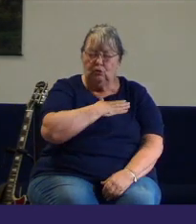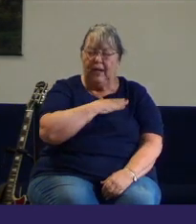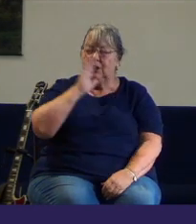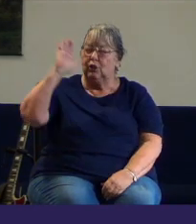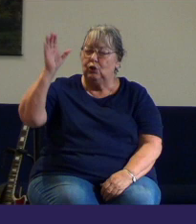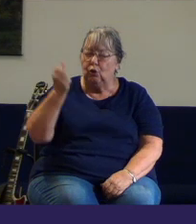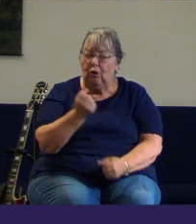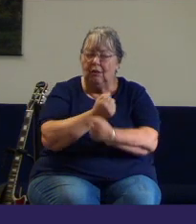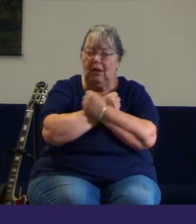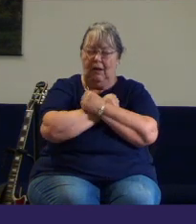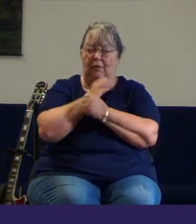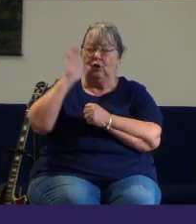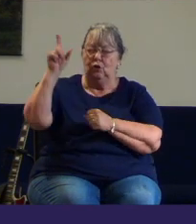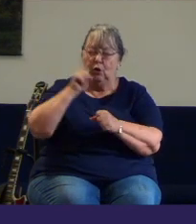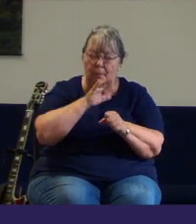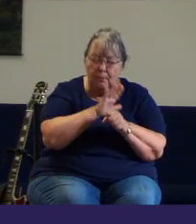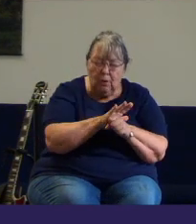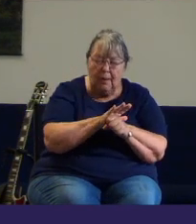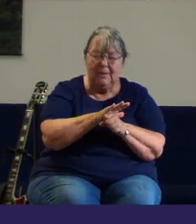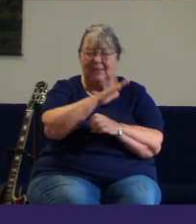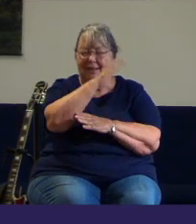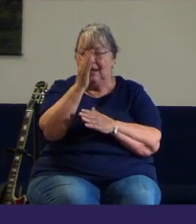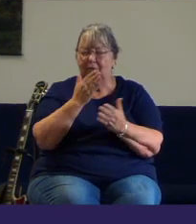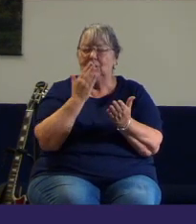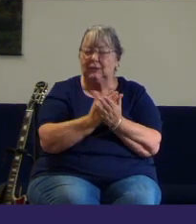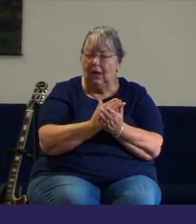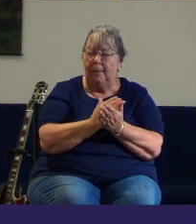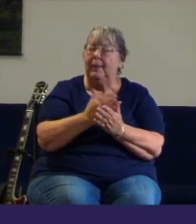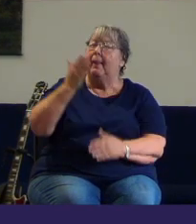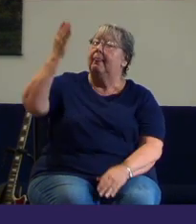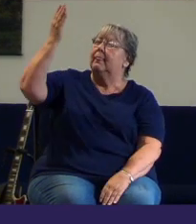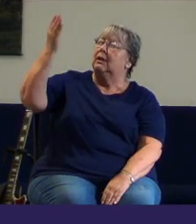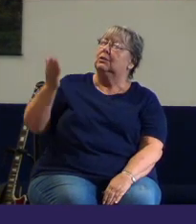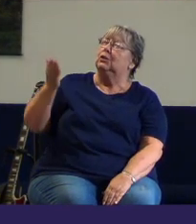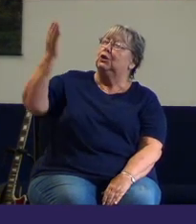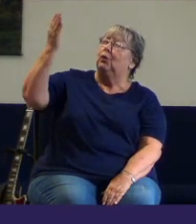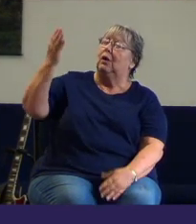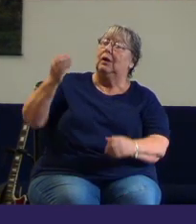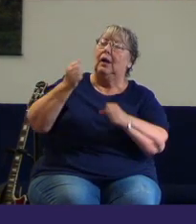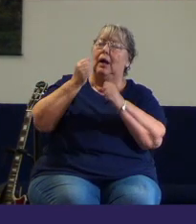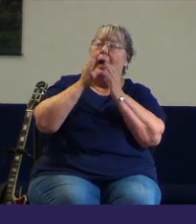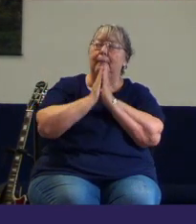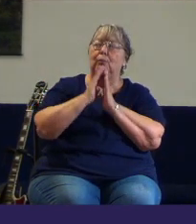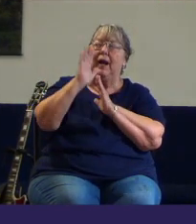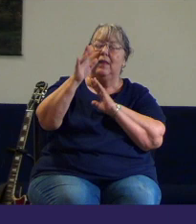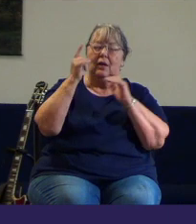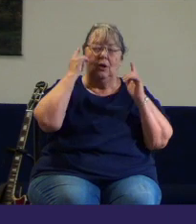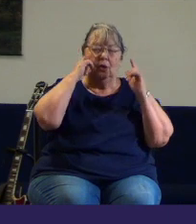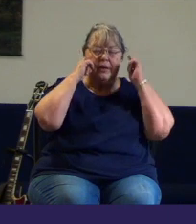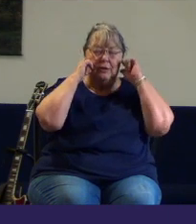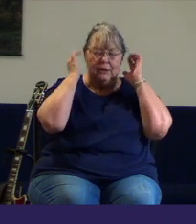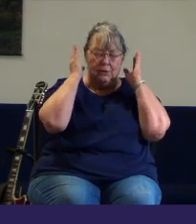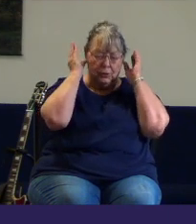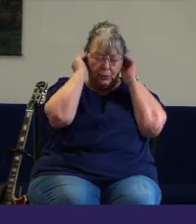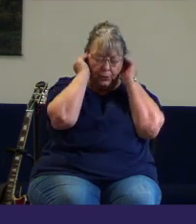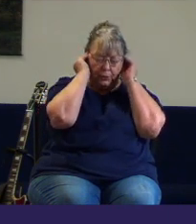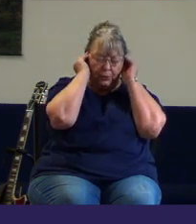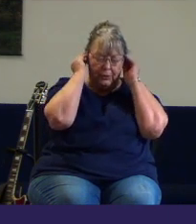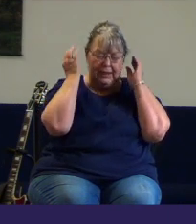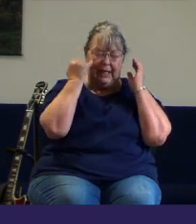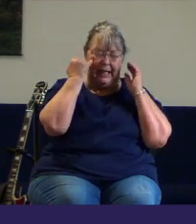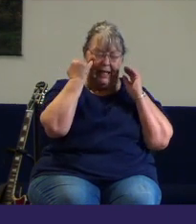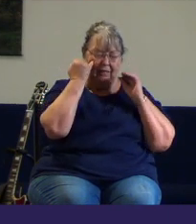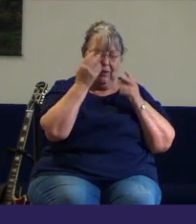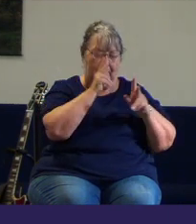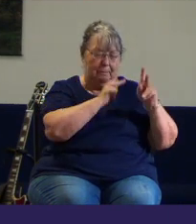promise never stops. It's who You are. And I pray that You would silence our ears to any voice that says otherwise in the name